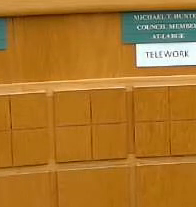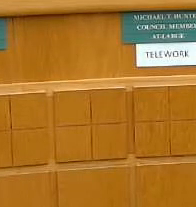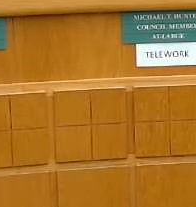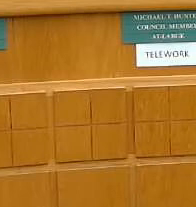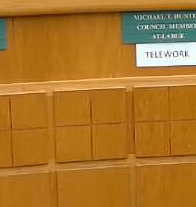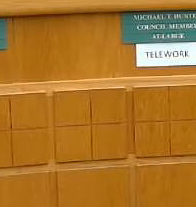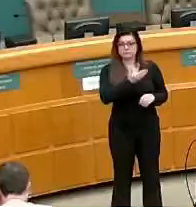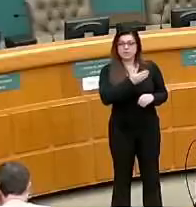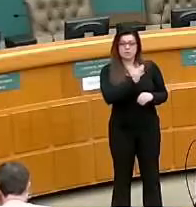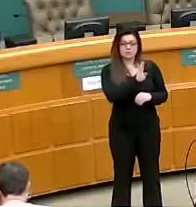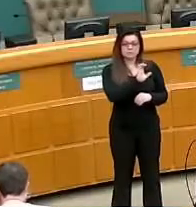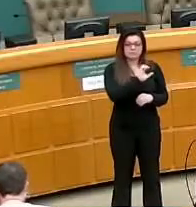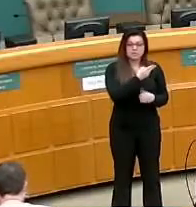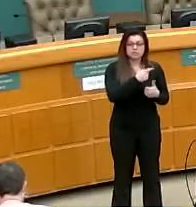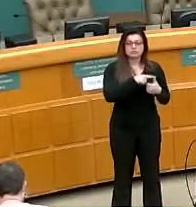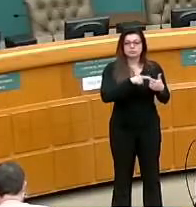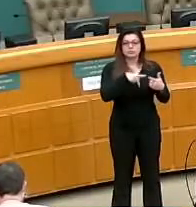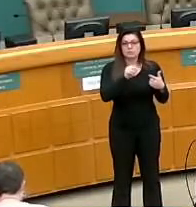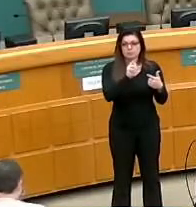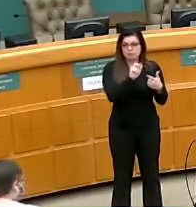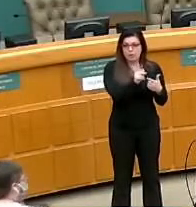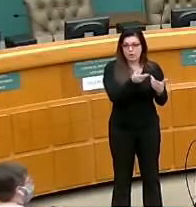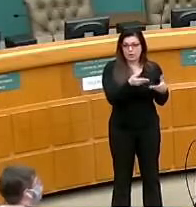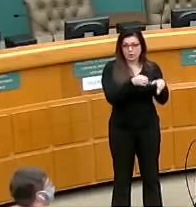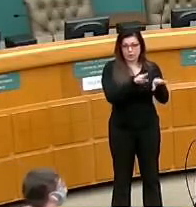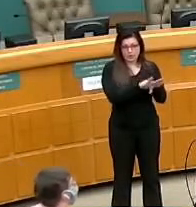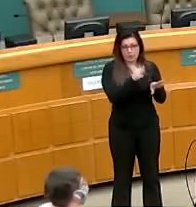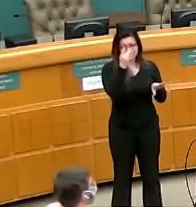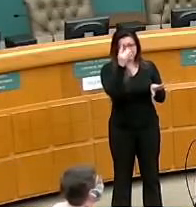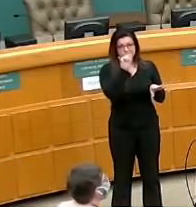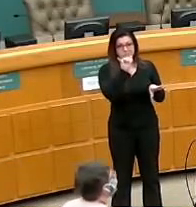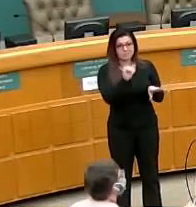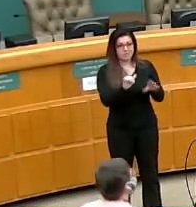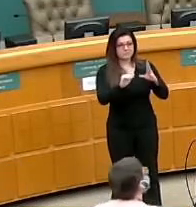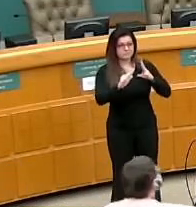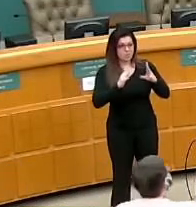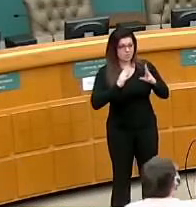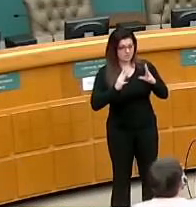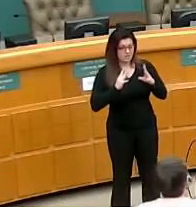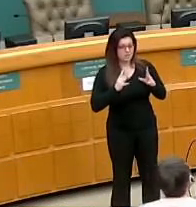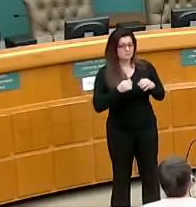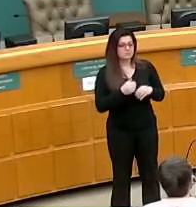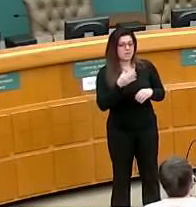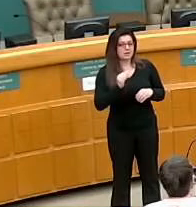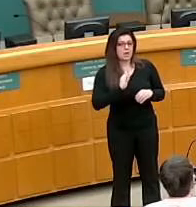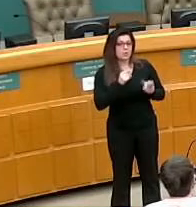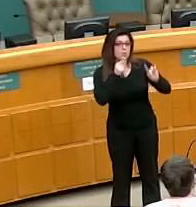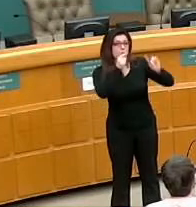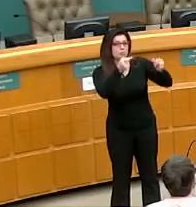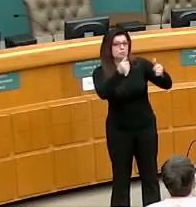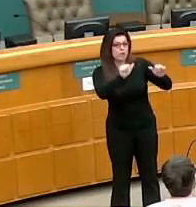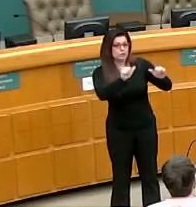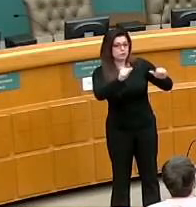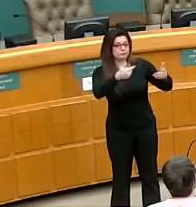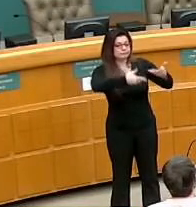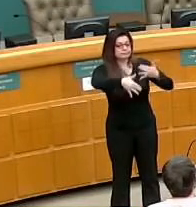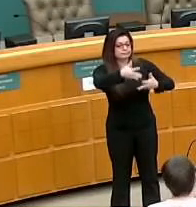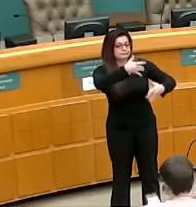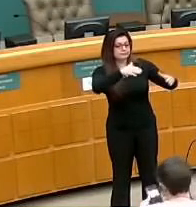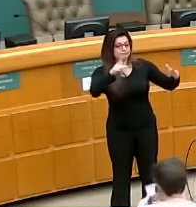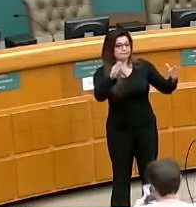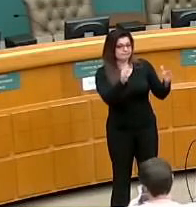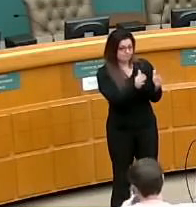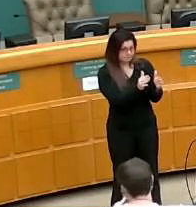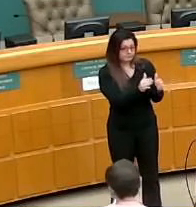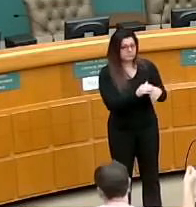holiday and our goal to minimize groupings. And then we'll give you an update on the small business